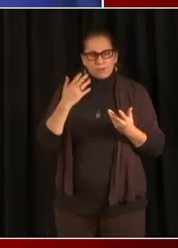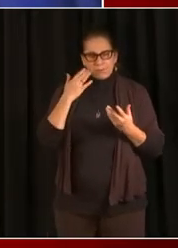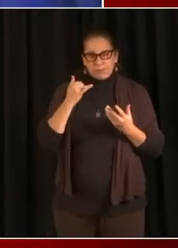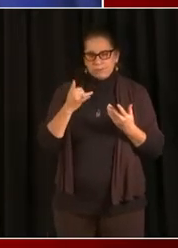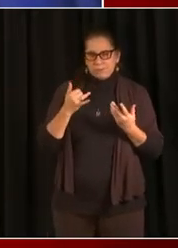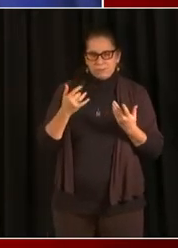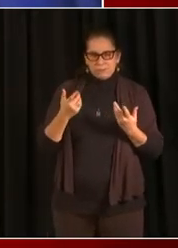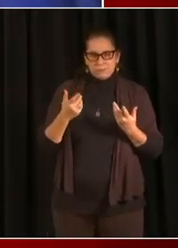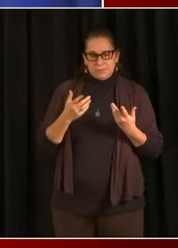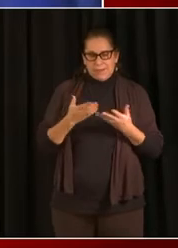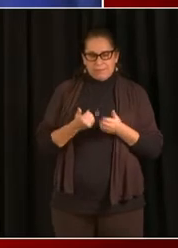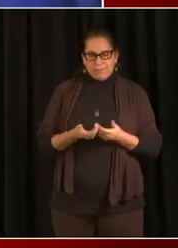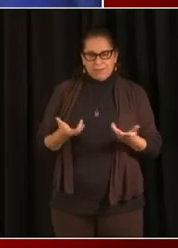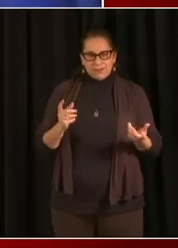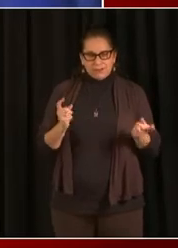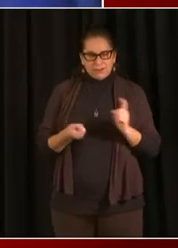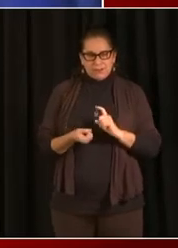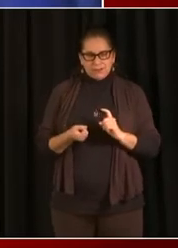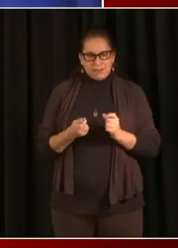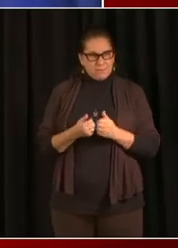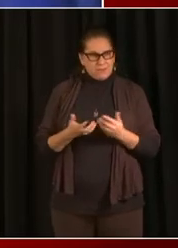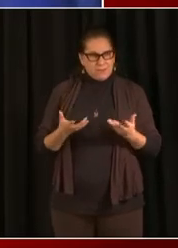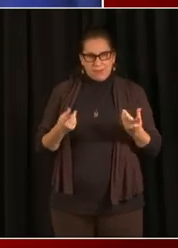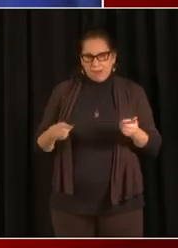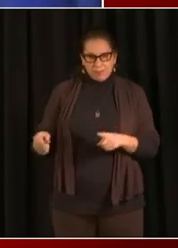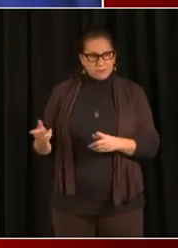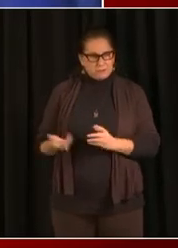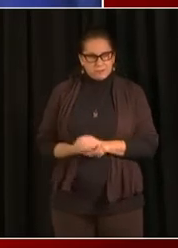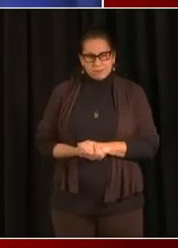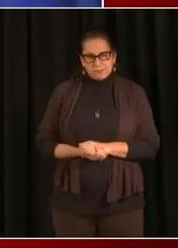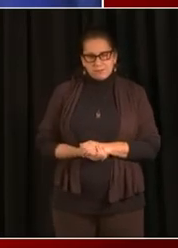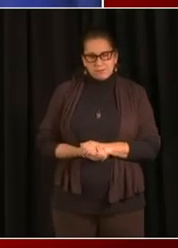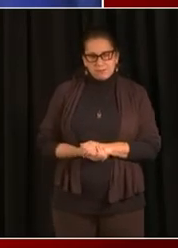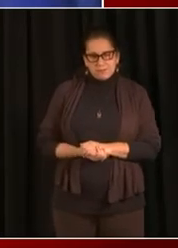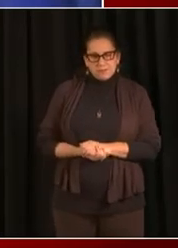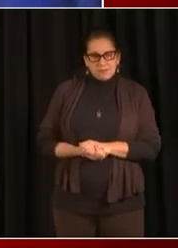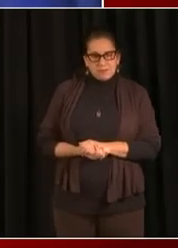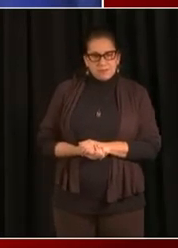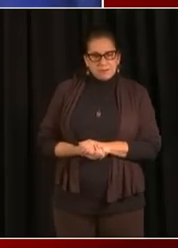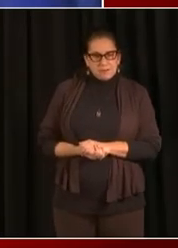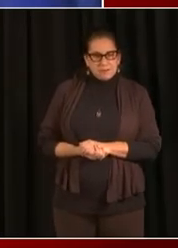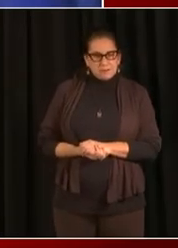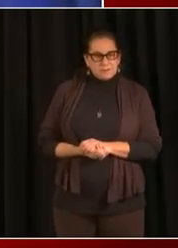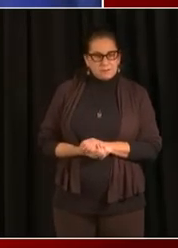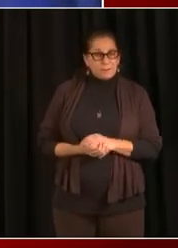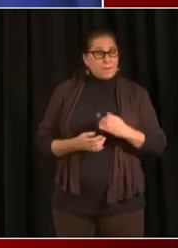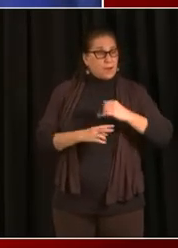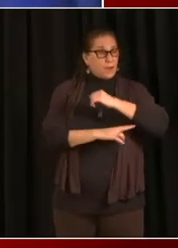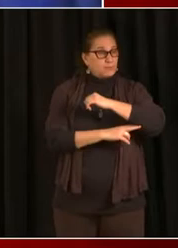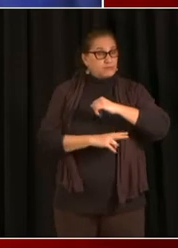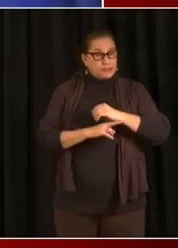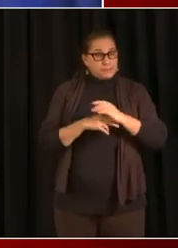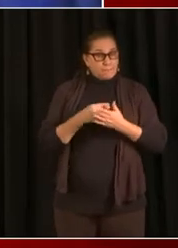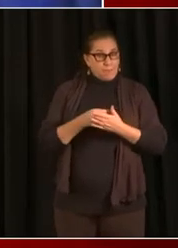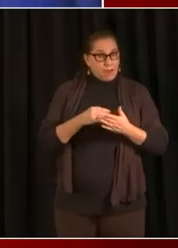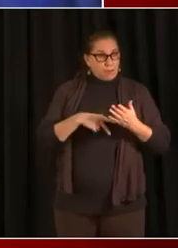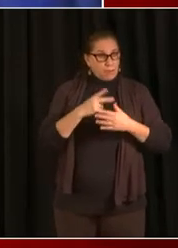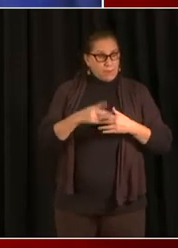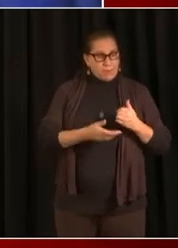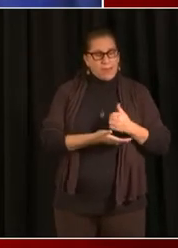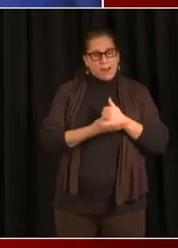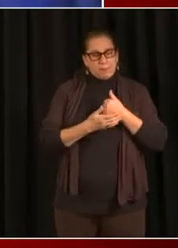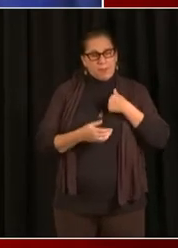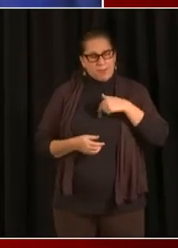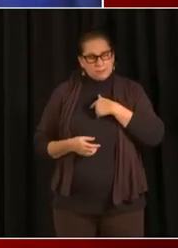But, how are there different things happening, like the NEAR program, which allows us to deliver locally, for example, to